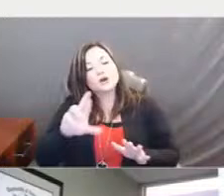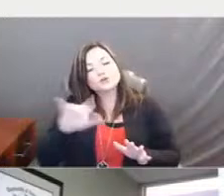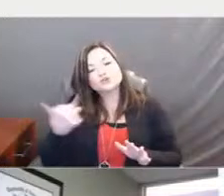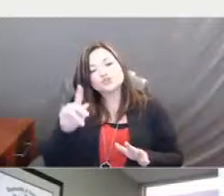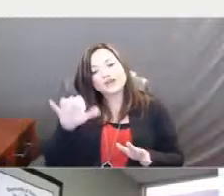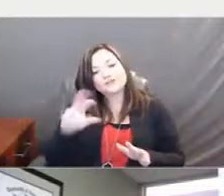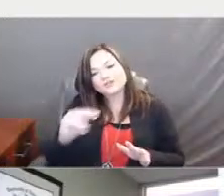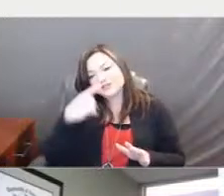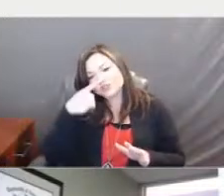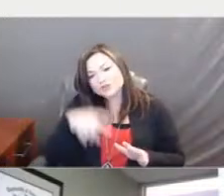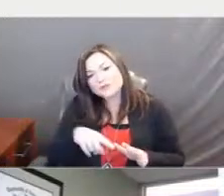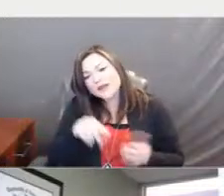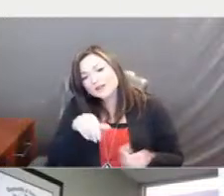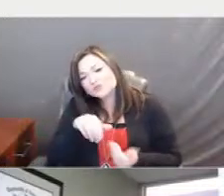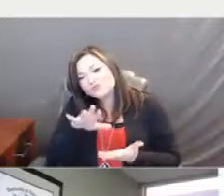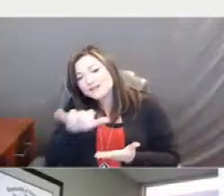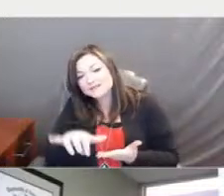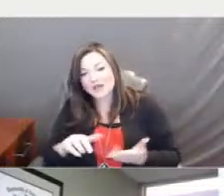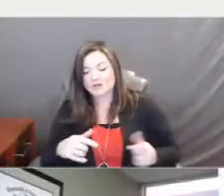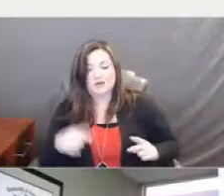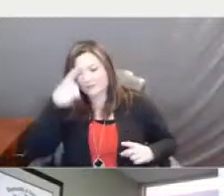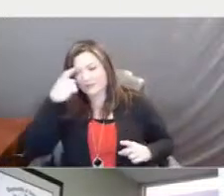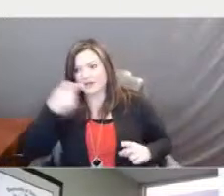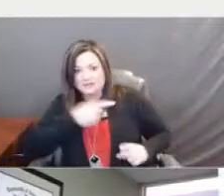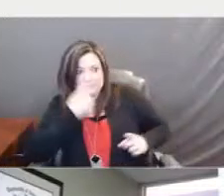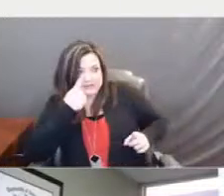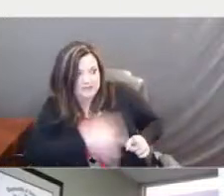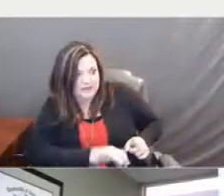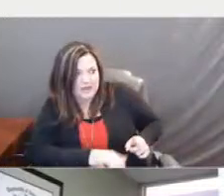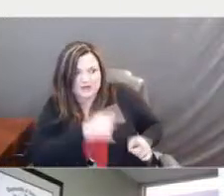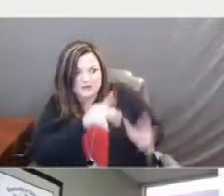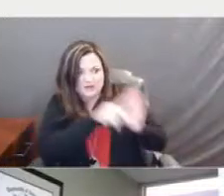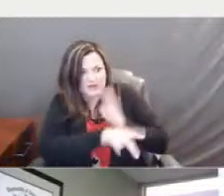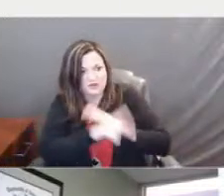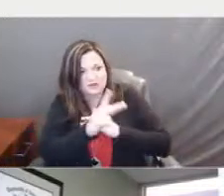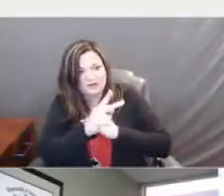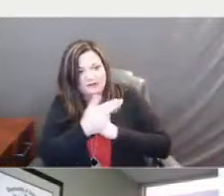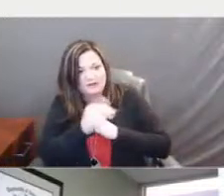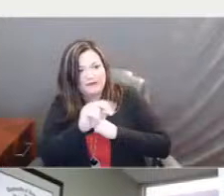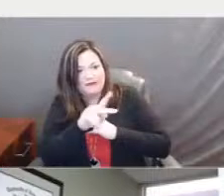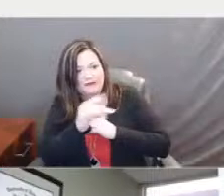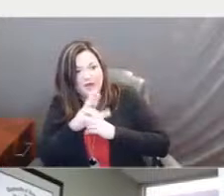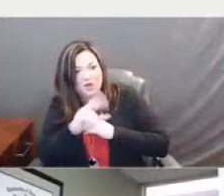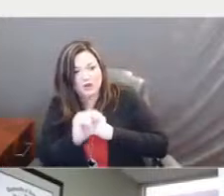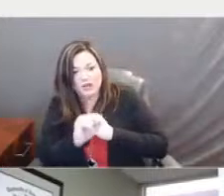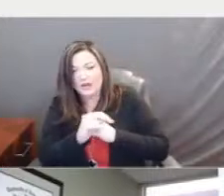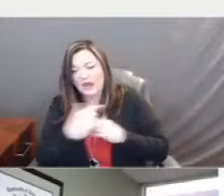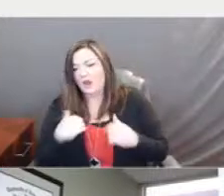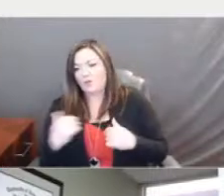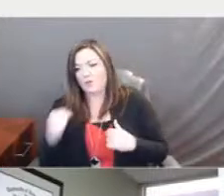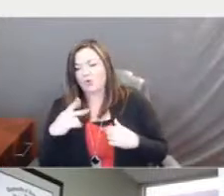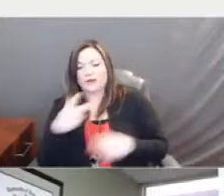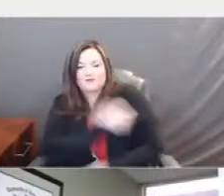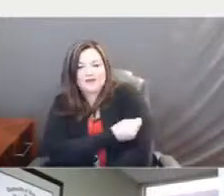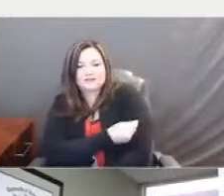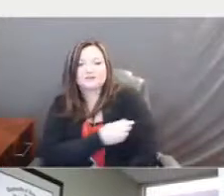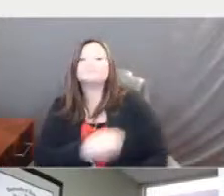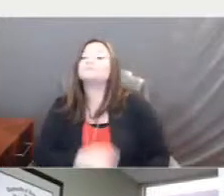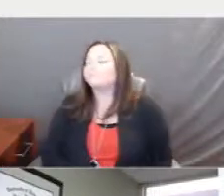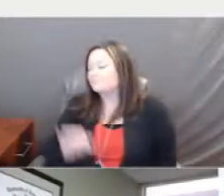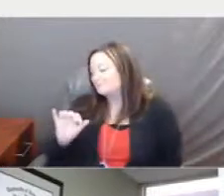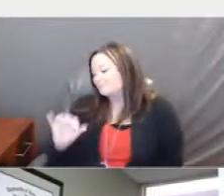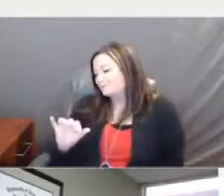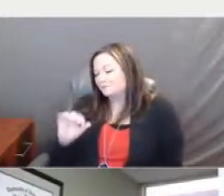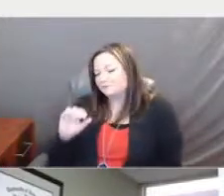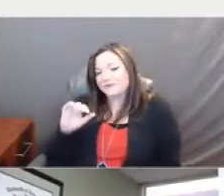says, I'm just not going to do it. I'm not taking it. It killed Hank Aaron. So, there are a few things to unpack there. The first is